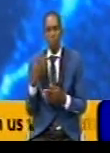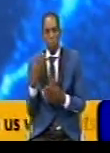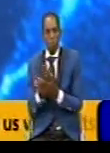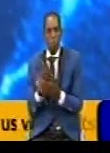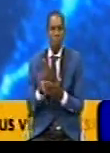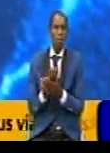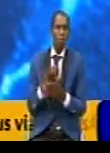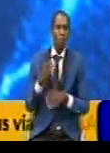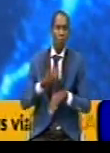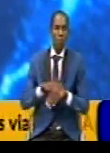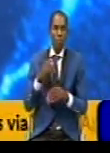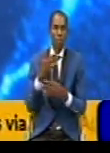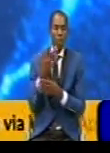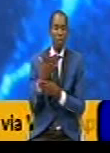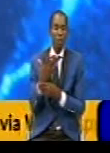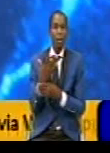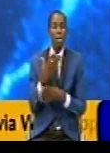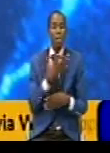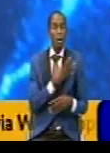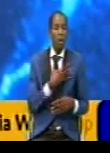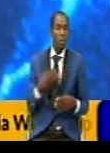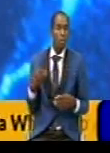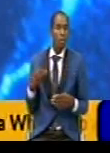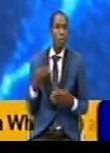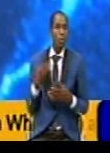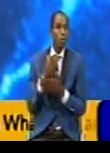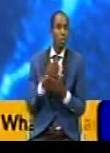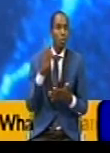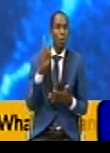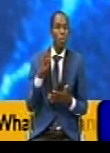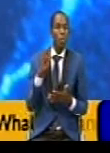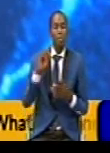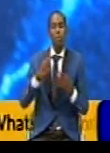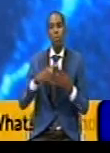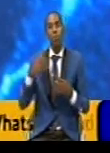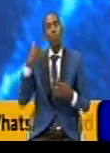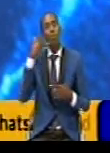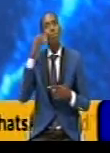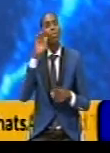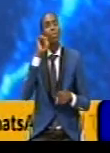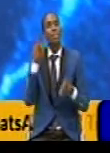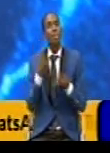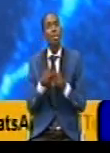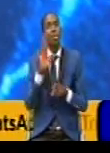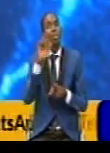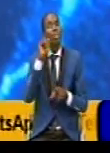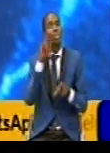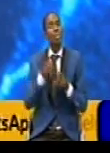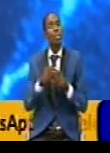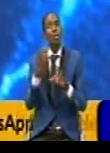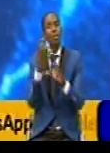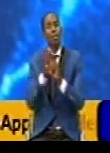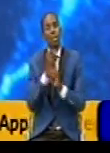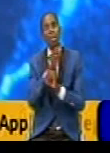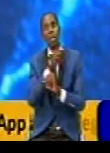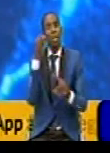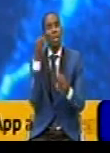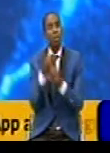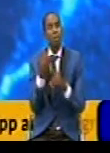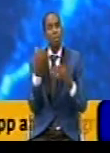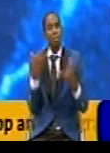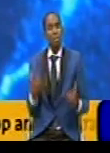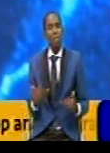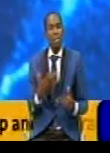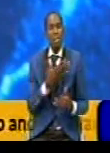They started massaging it, helping me in every way of it. I had to. Even somebody had to tell my